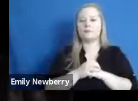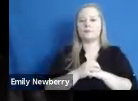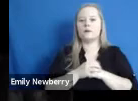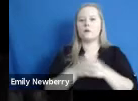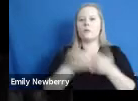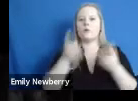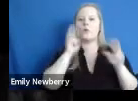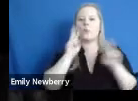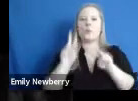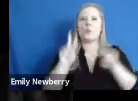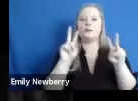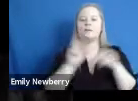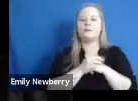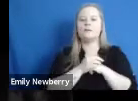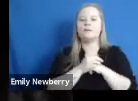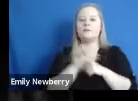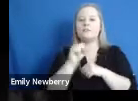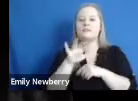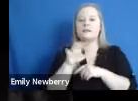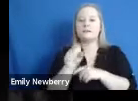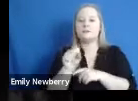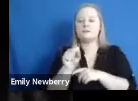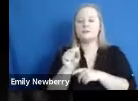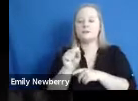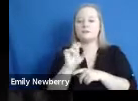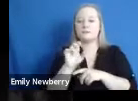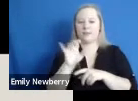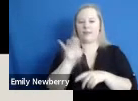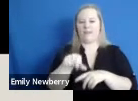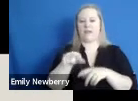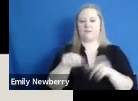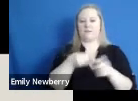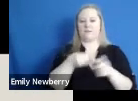this walkthrough right now.